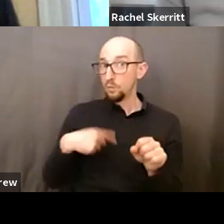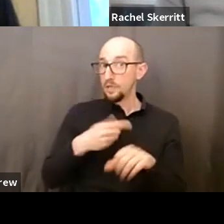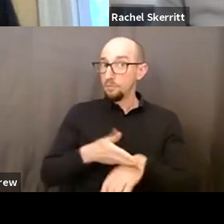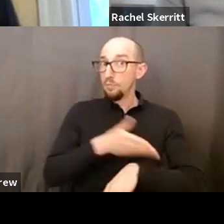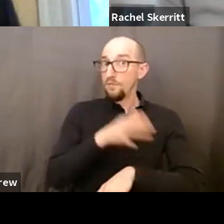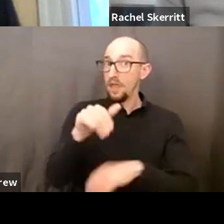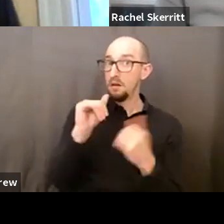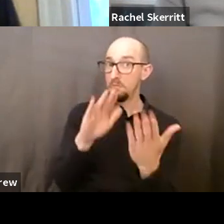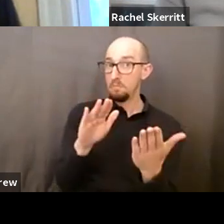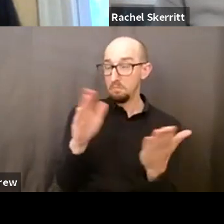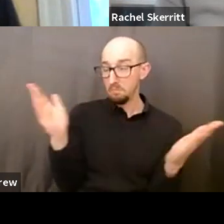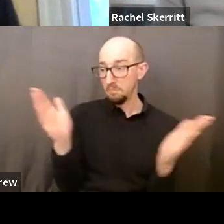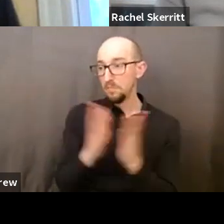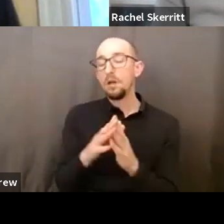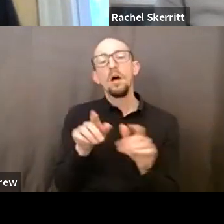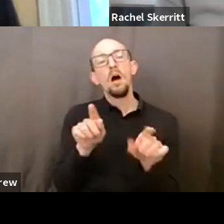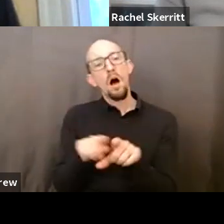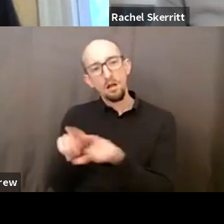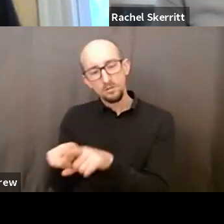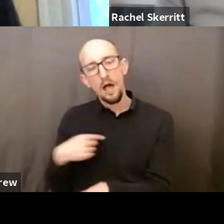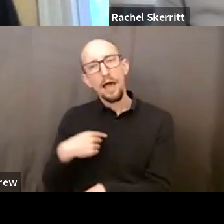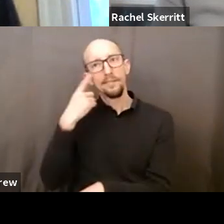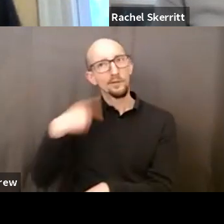But we need to also, I think, consider